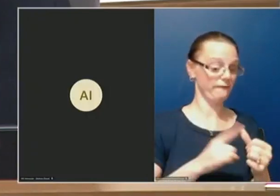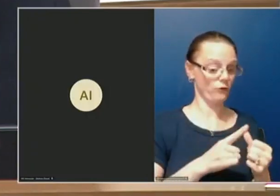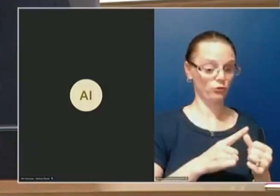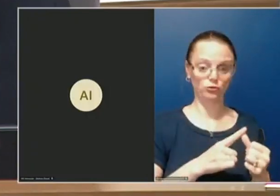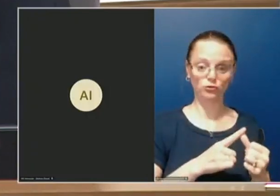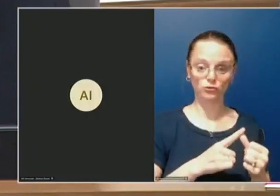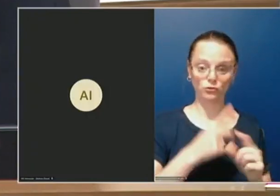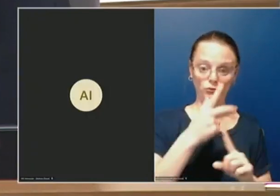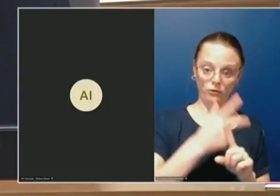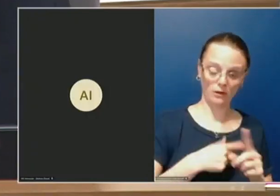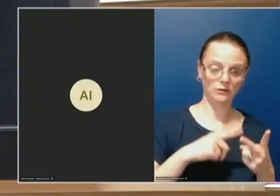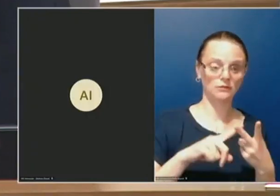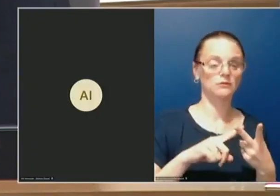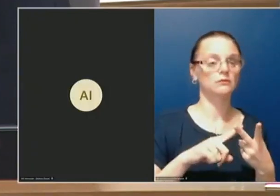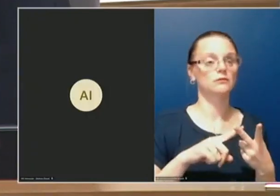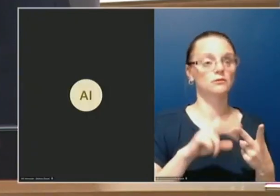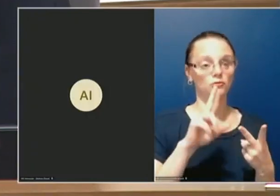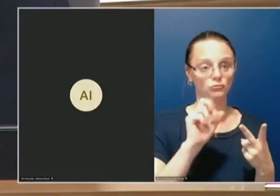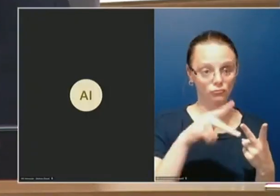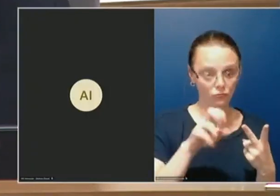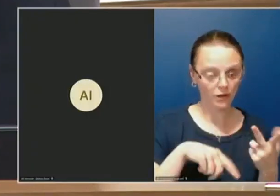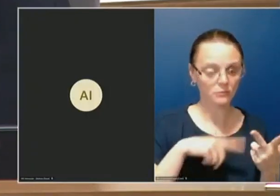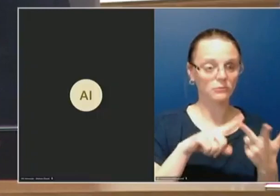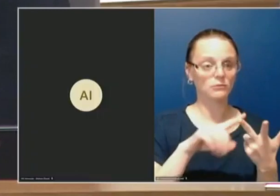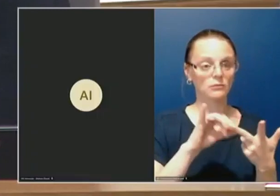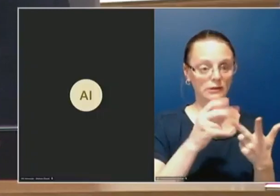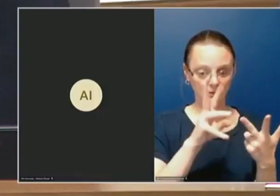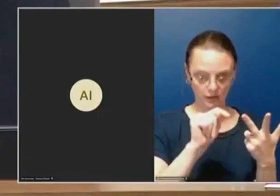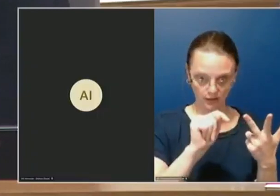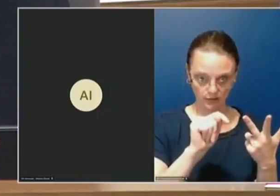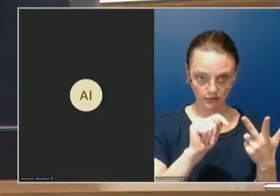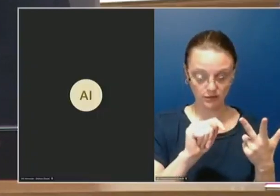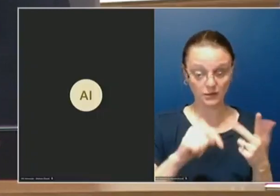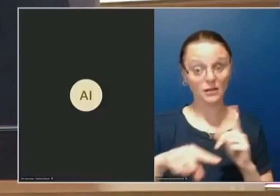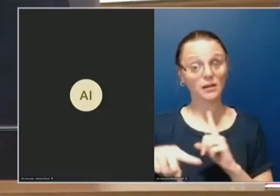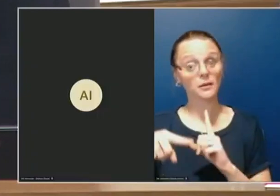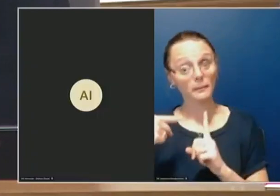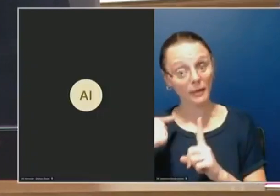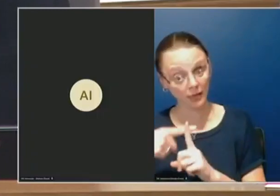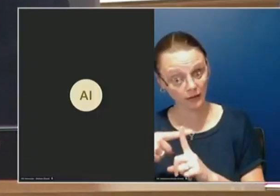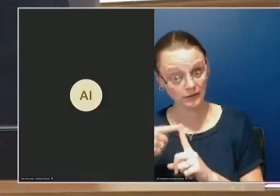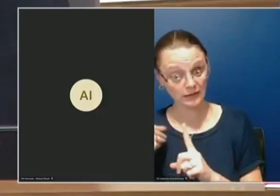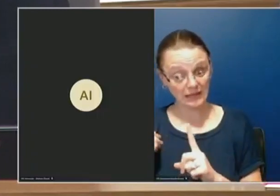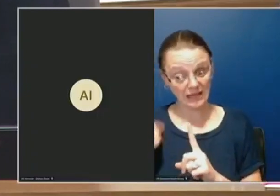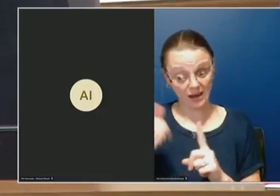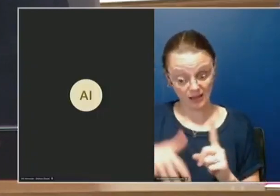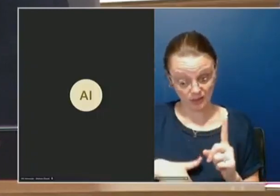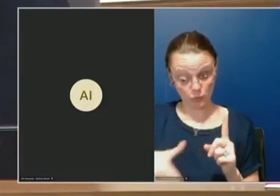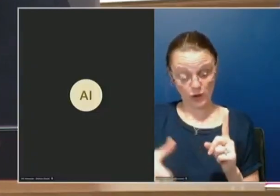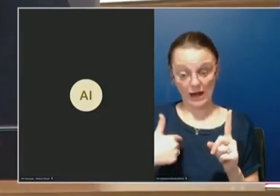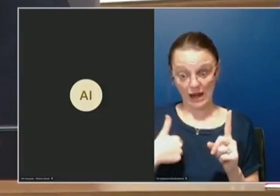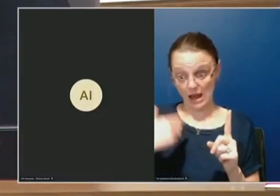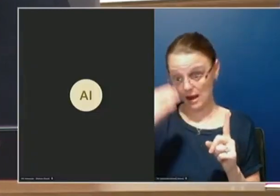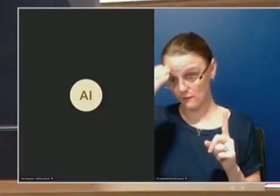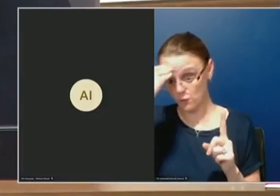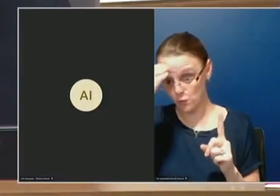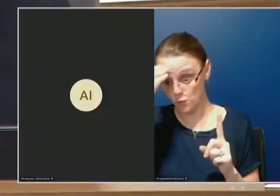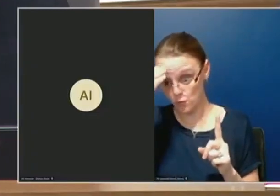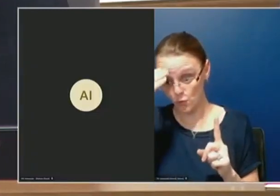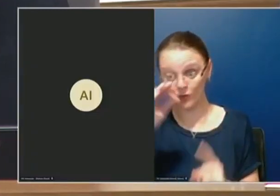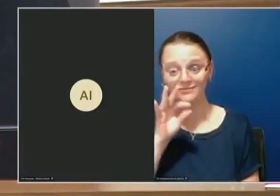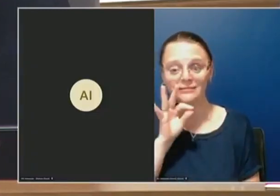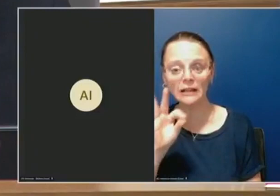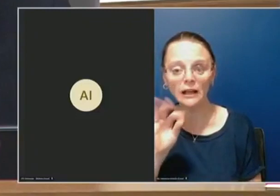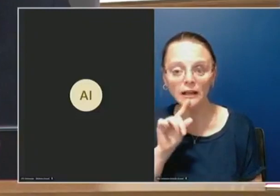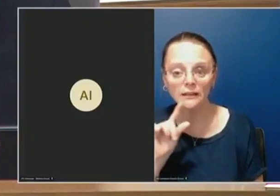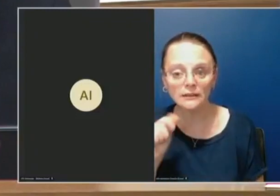And it is also documented in the United States, the youngest pregnancies that I'm aware of that we've documented are 9 or 10 years old.